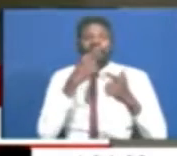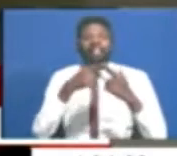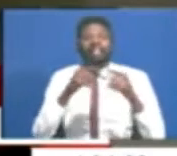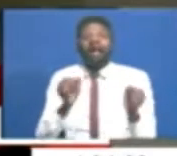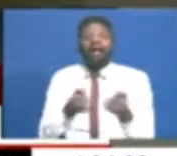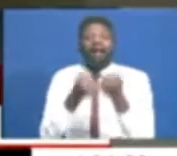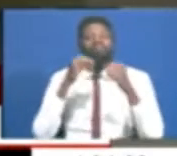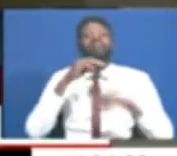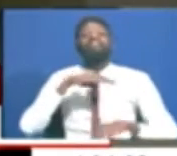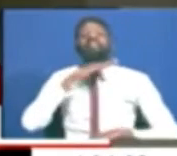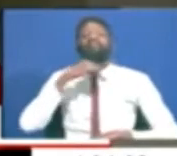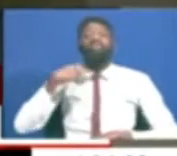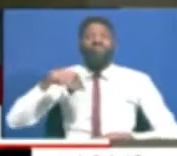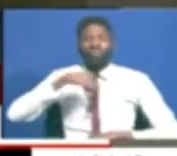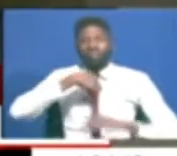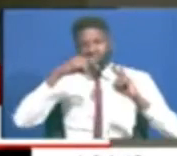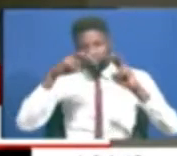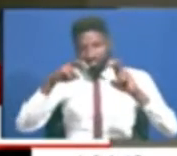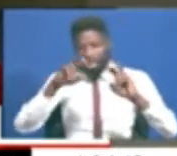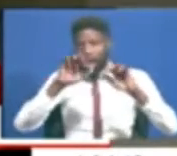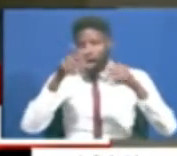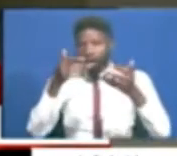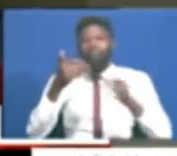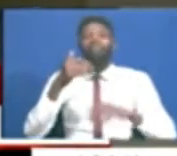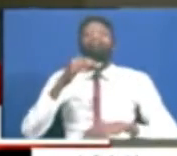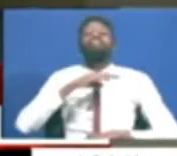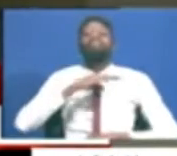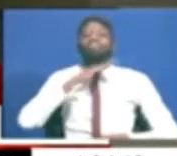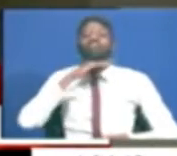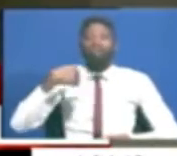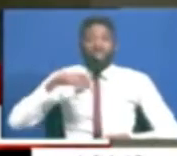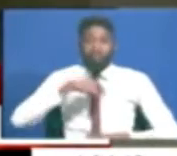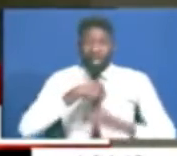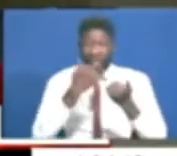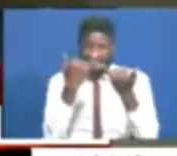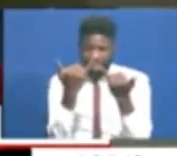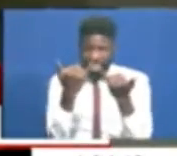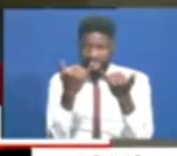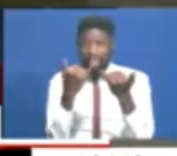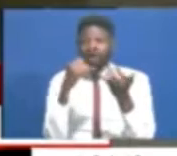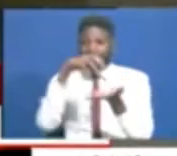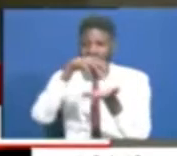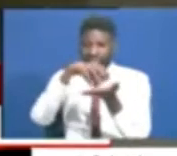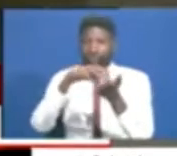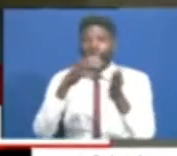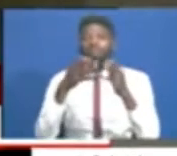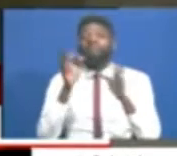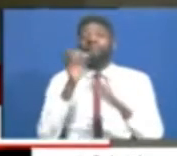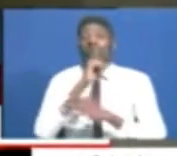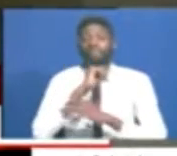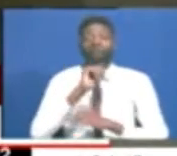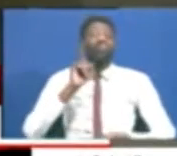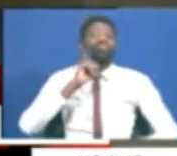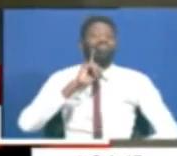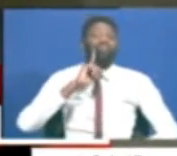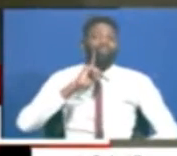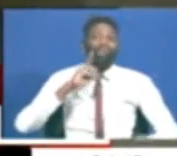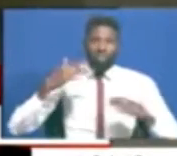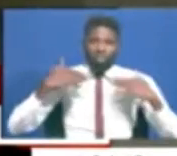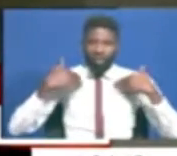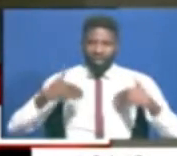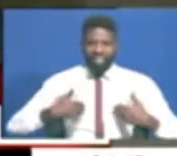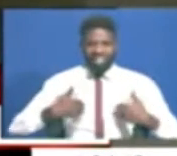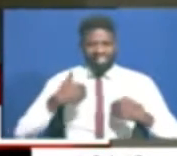death. We are opening an inquiry, which already we have opened an inquiry. The post-mortem will be done tomorrow at 9